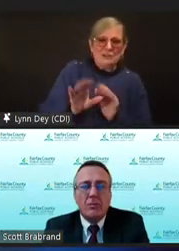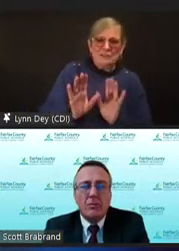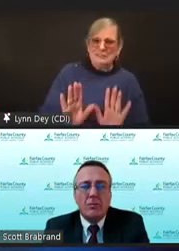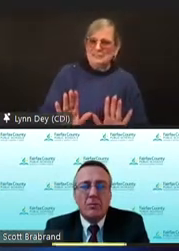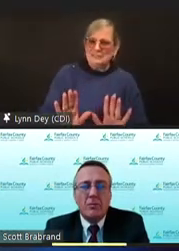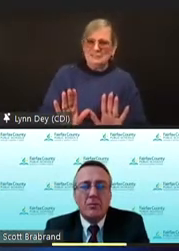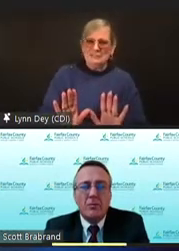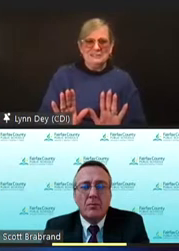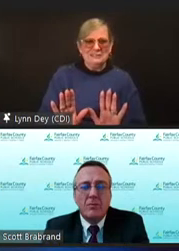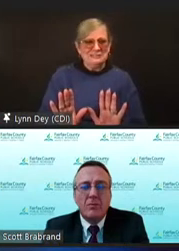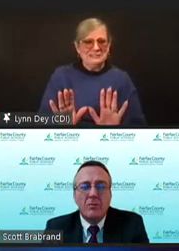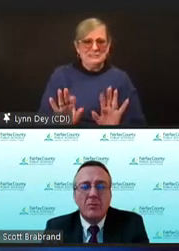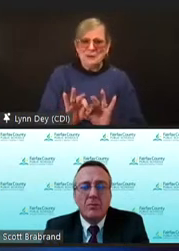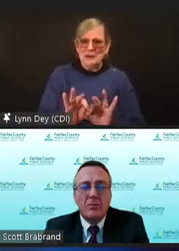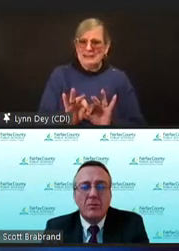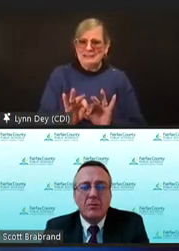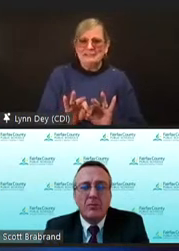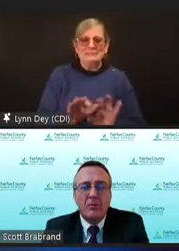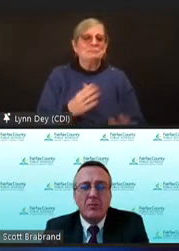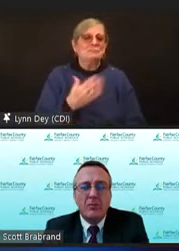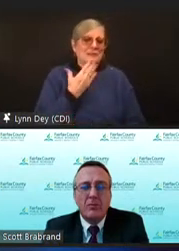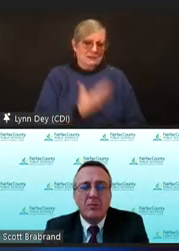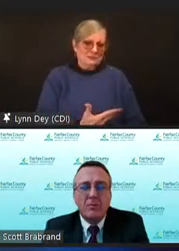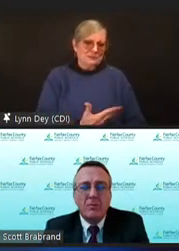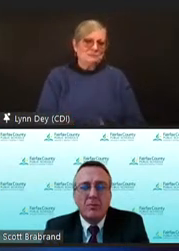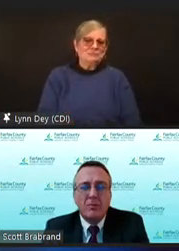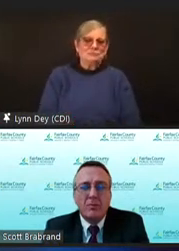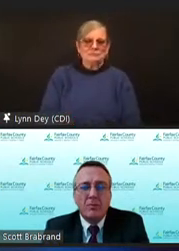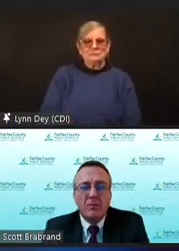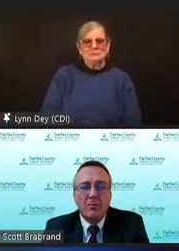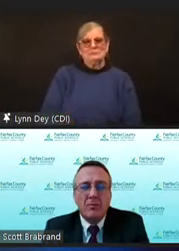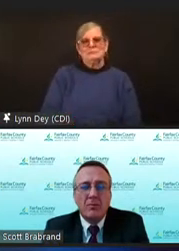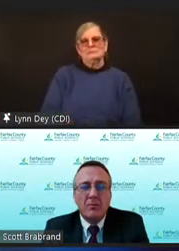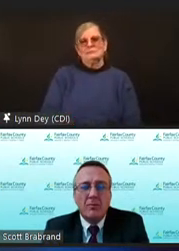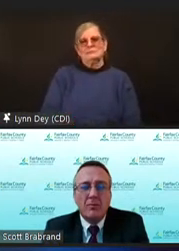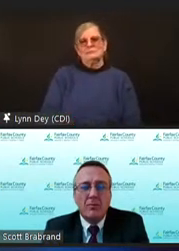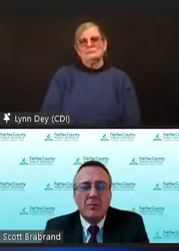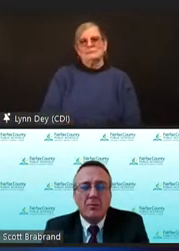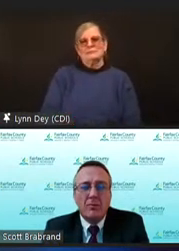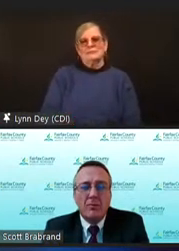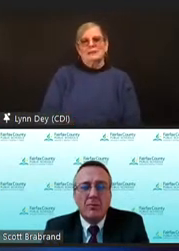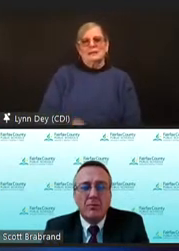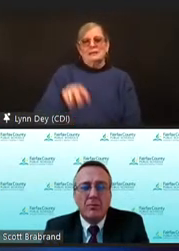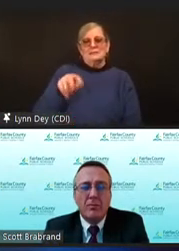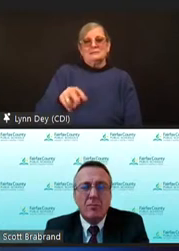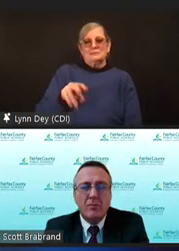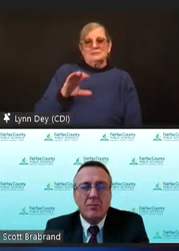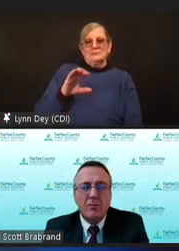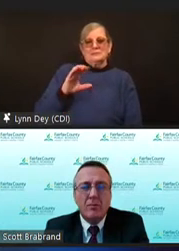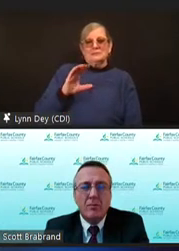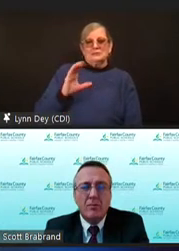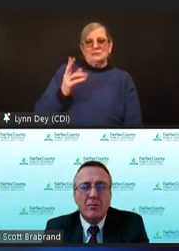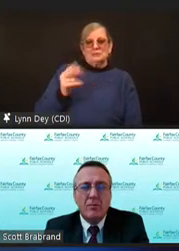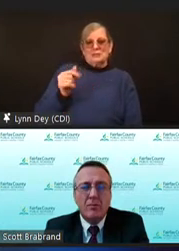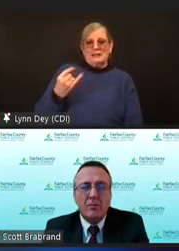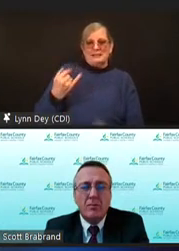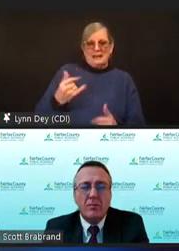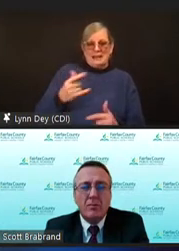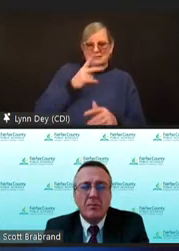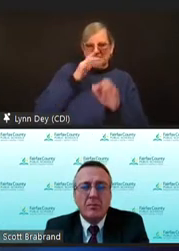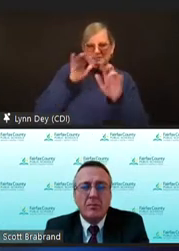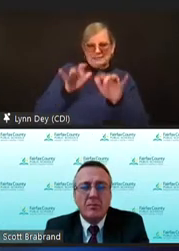Thank you. Let's see, moving to the chat. I've seen a couple of questions around lunchtime